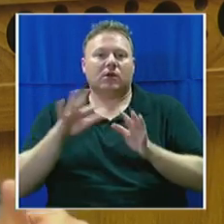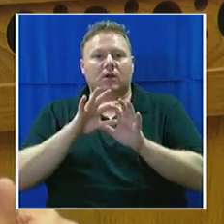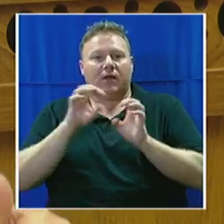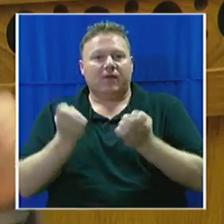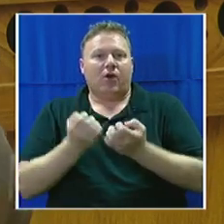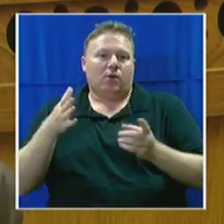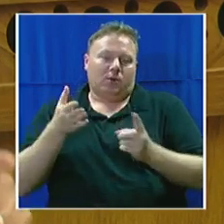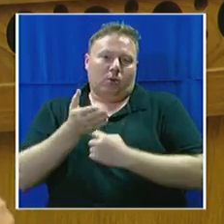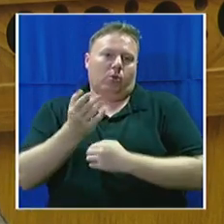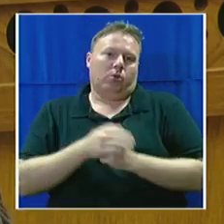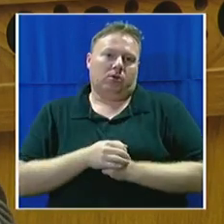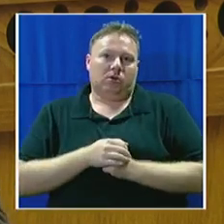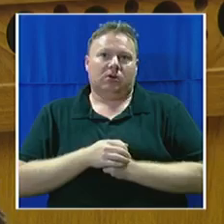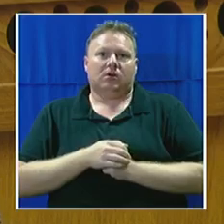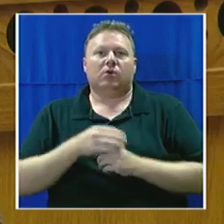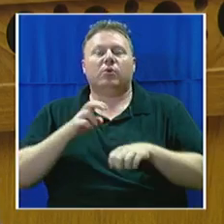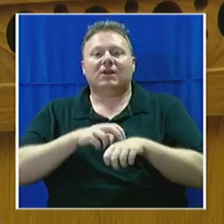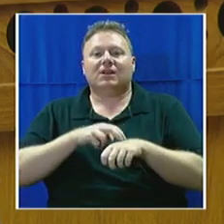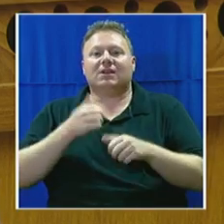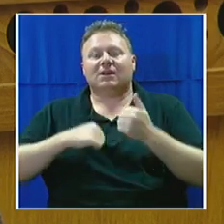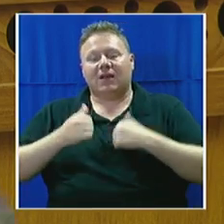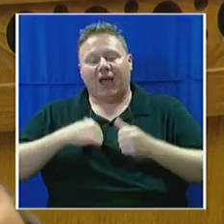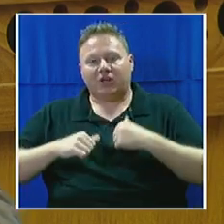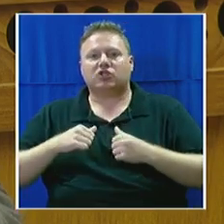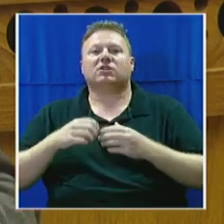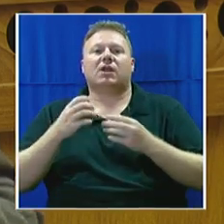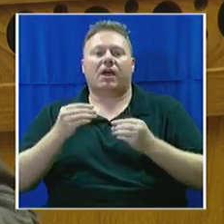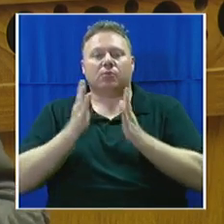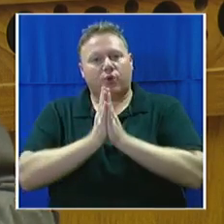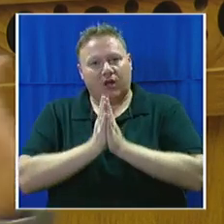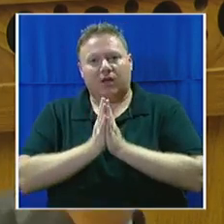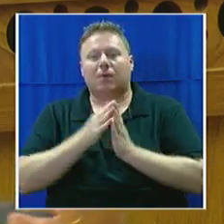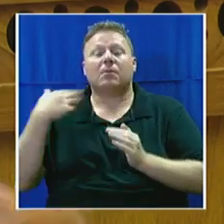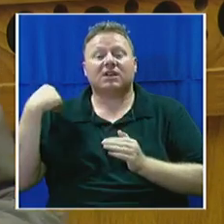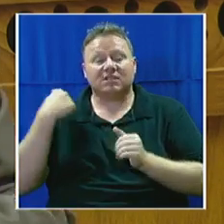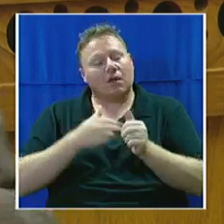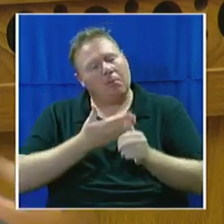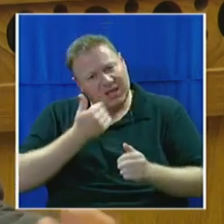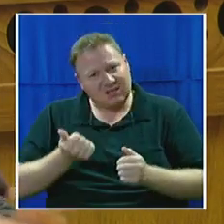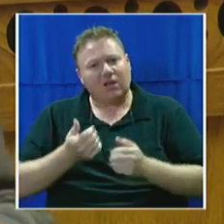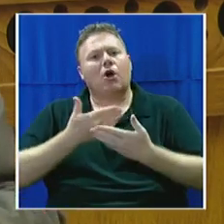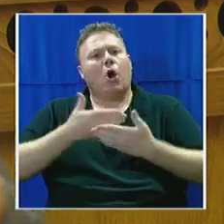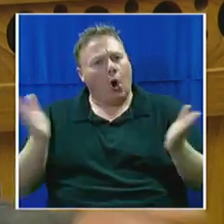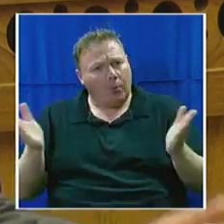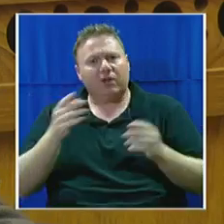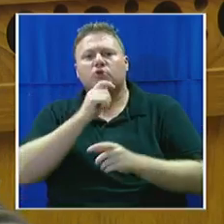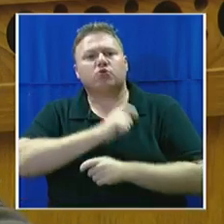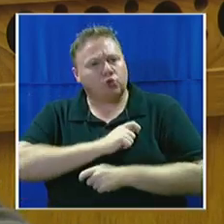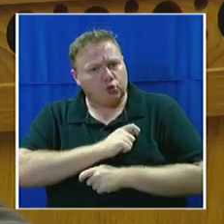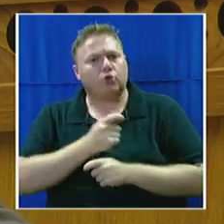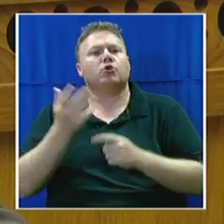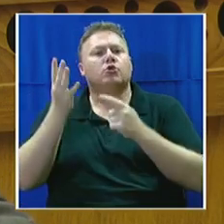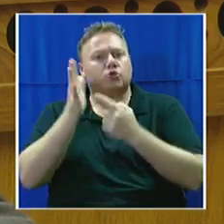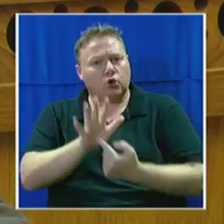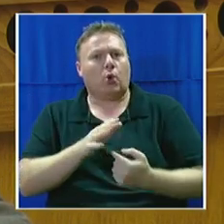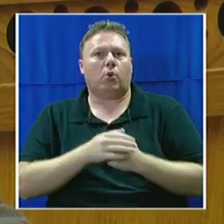need prayer and we need action, and Minister, everything on the very best as we do. But let's be open, let's be frank, let's be accountable.